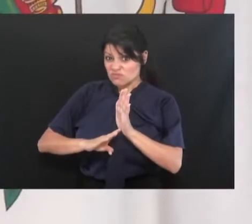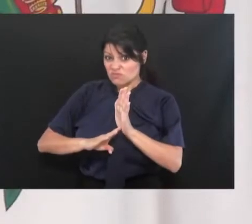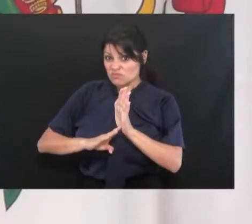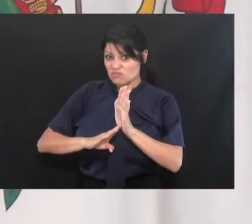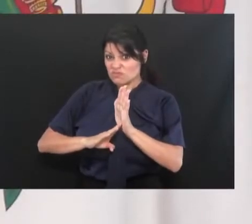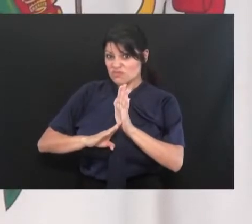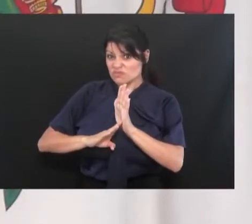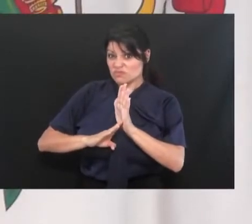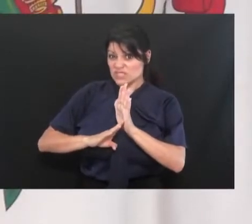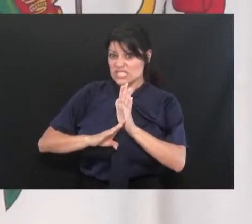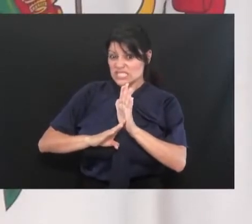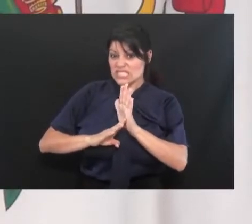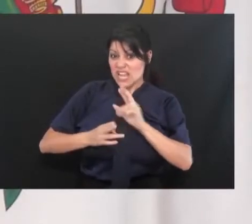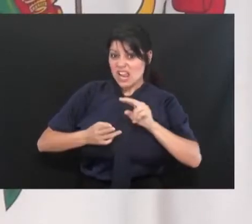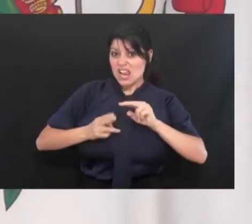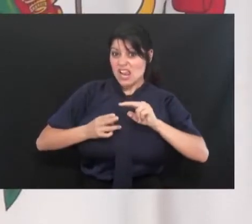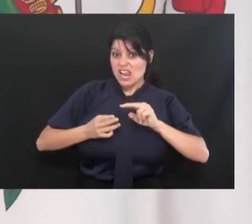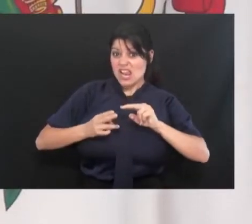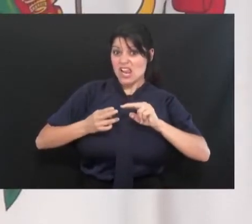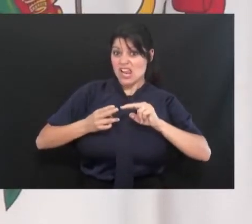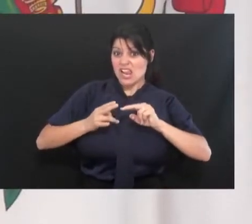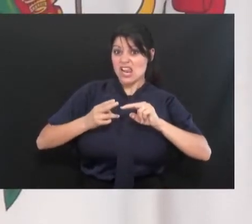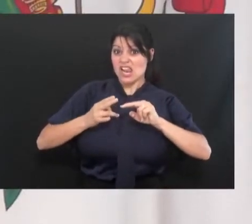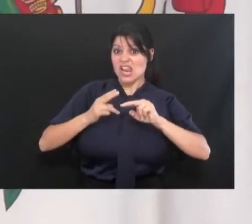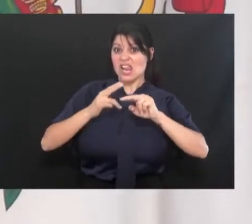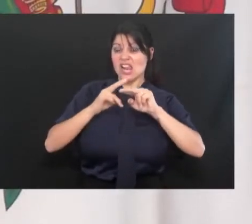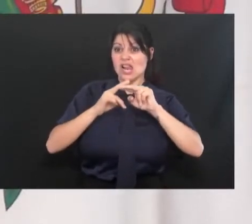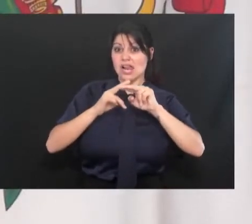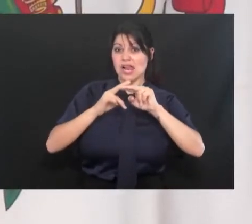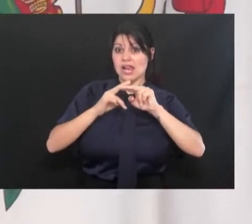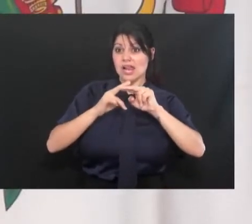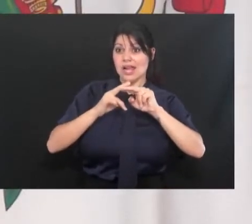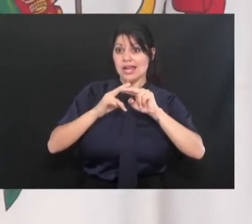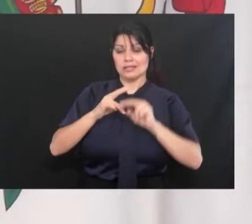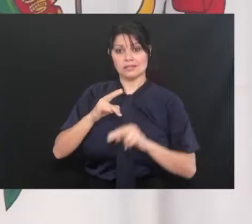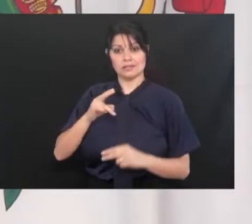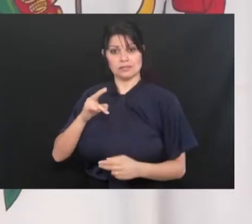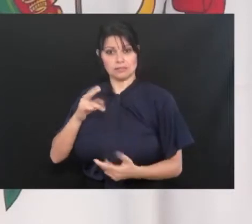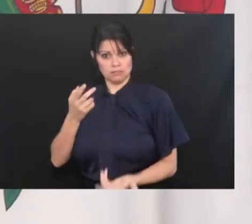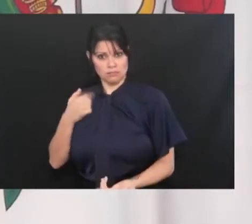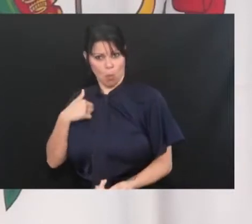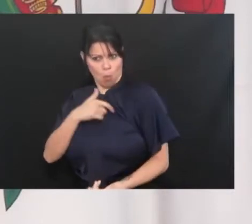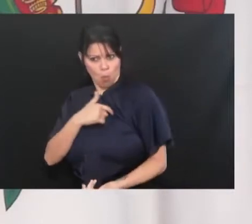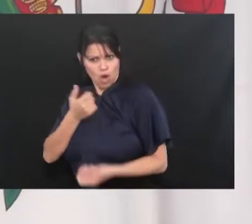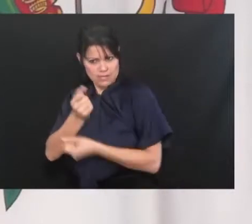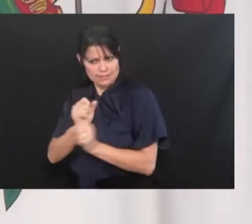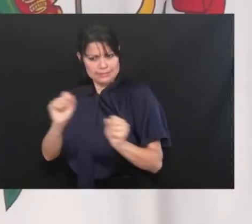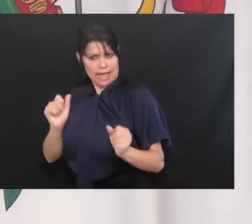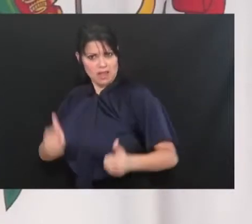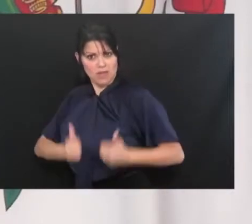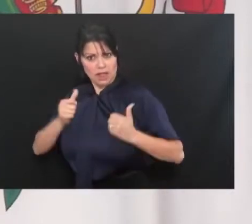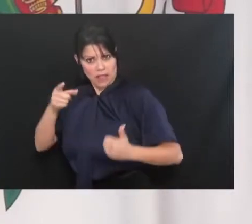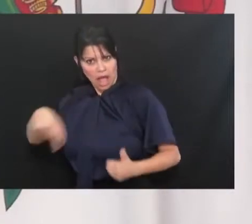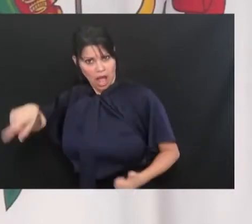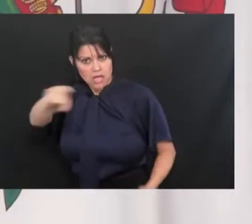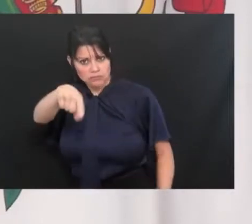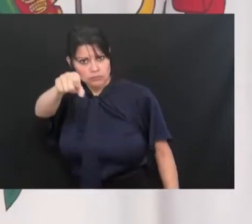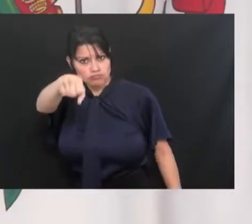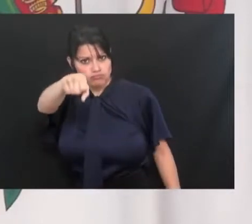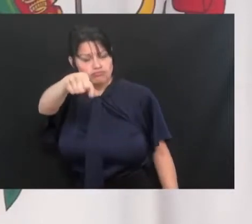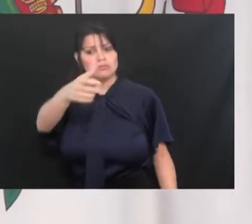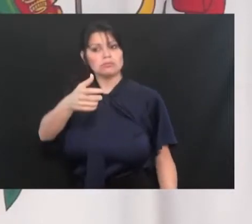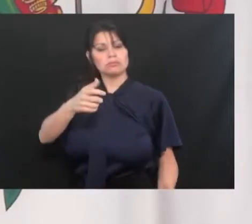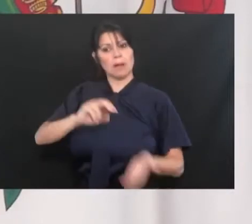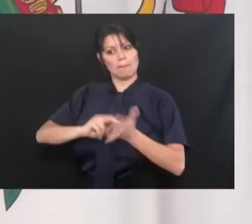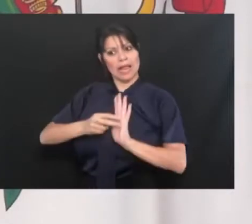along that pathway, are we not saving lives? And we are. And those lives are